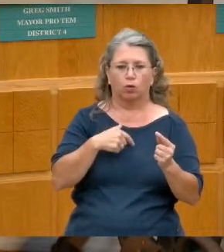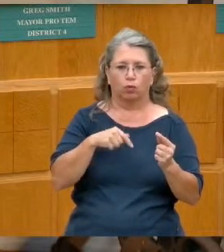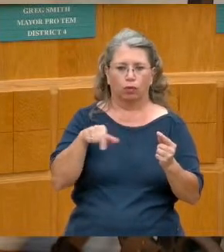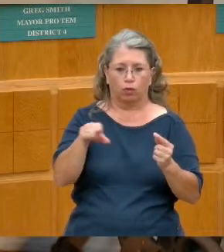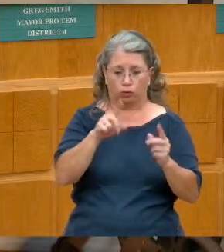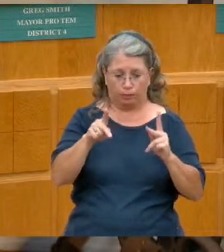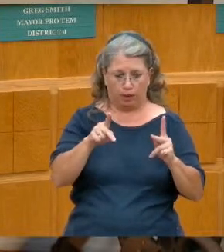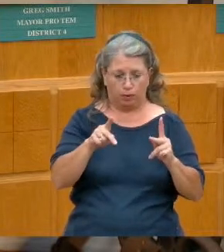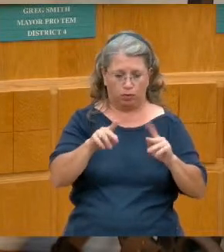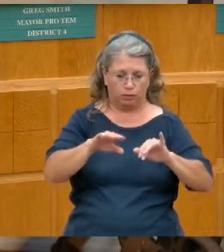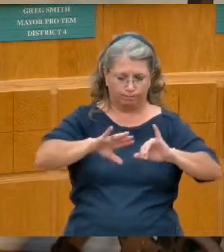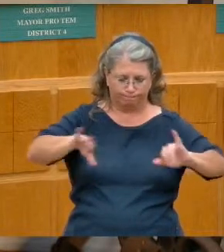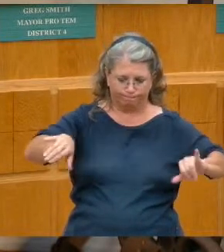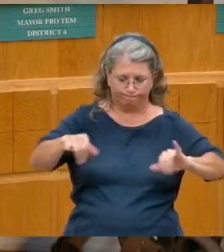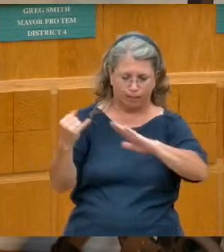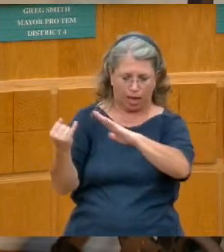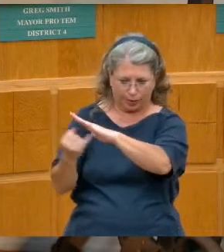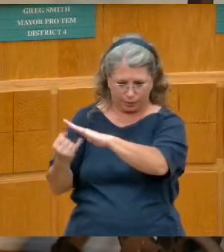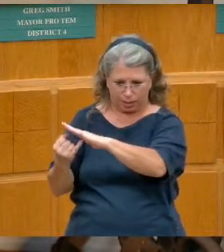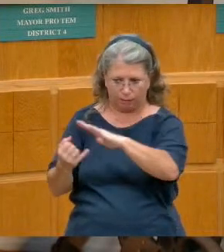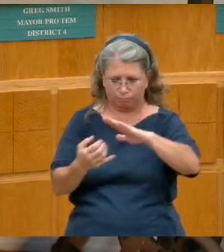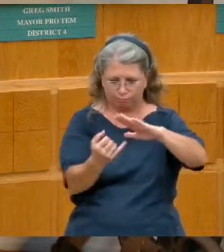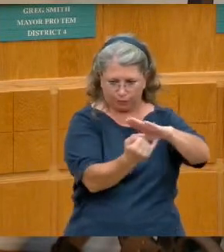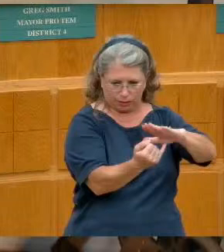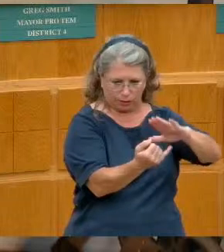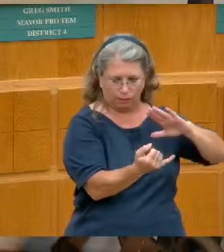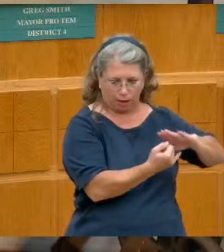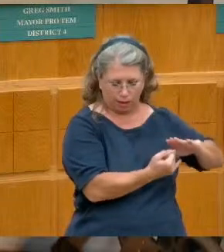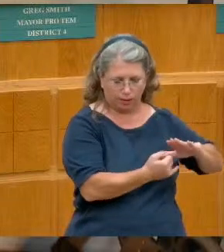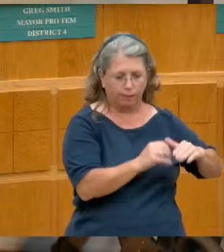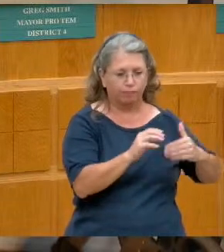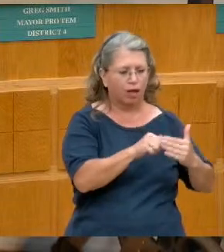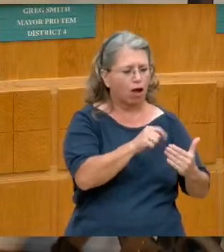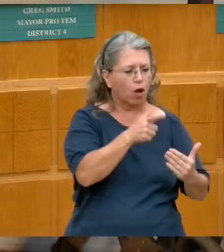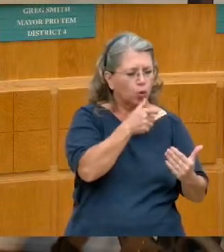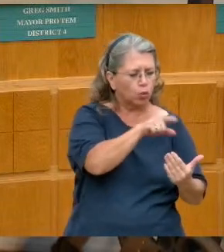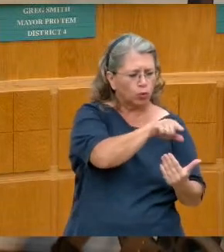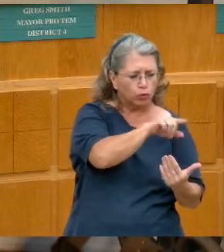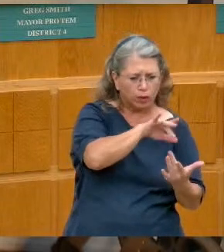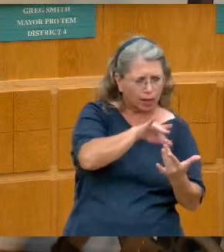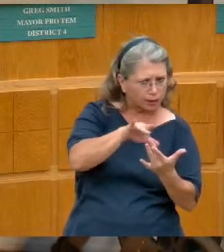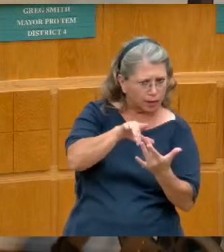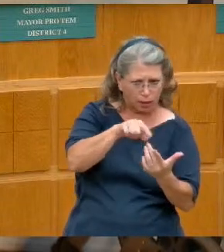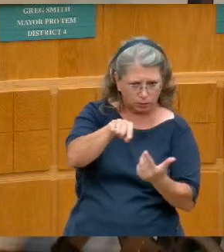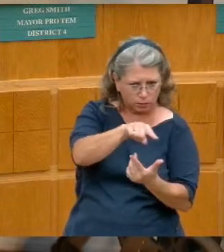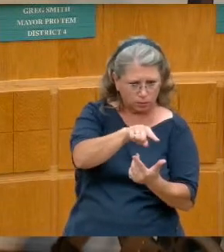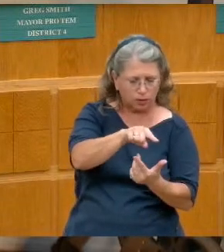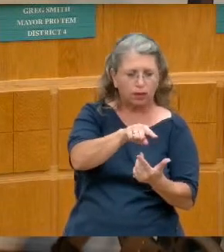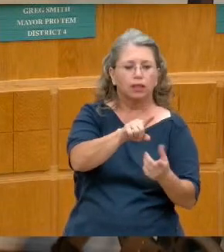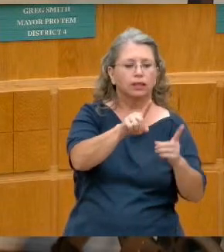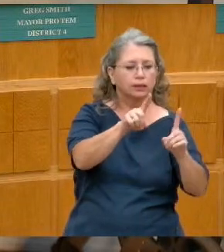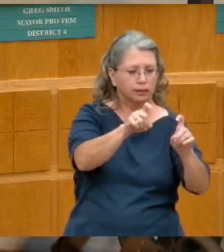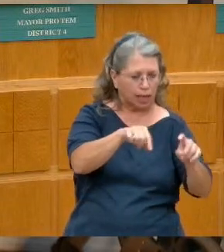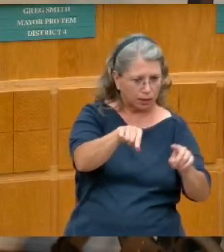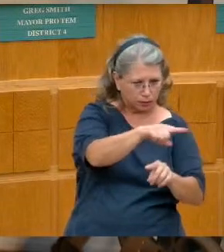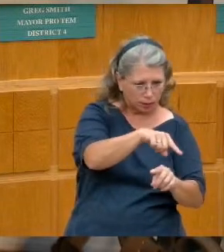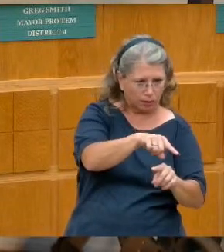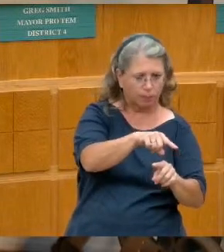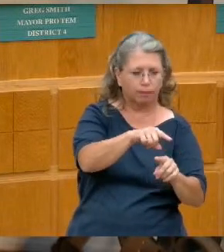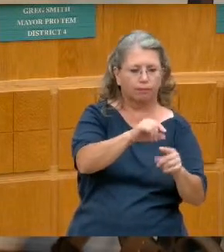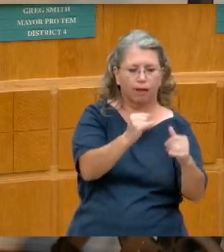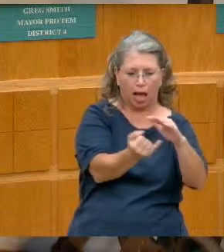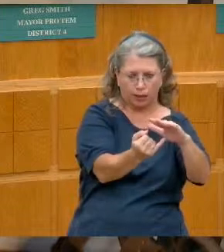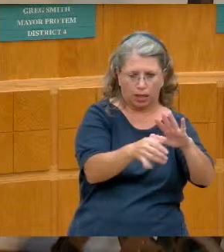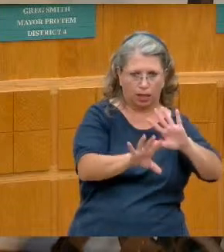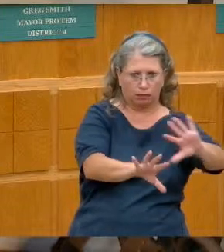them, get all direct contacts of those individuals isolated and tested as well. We're going to begin